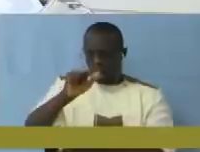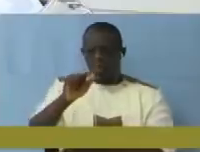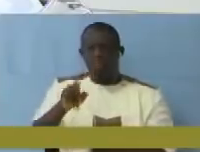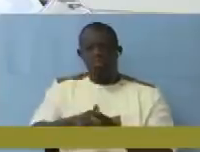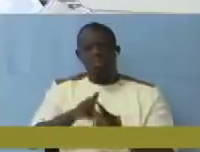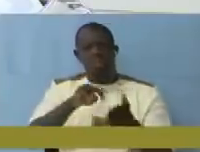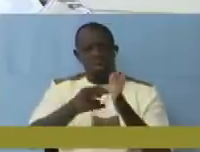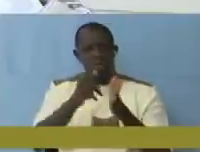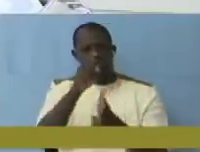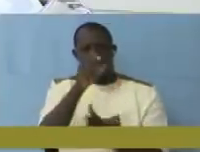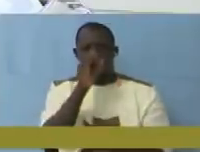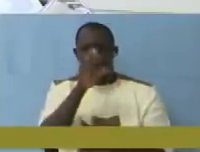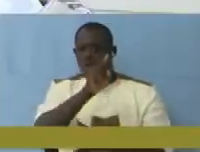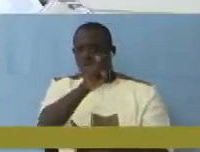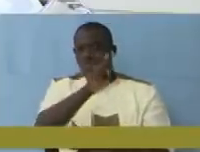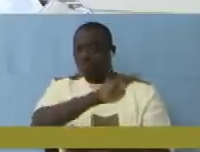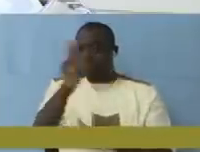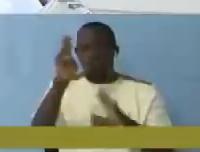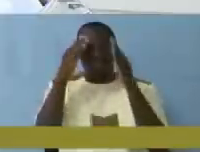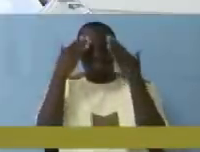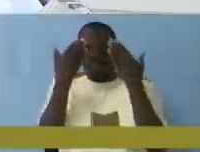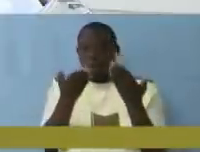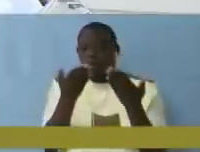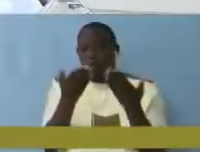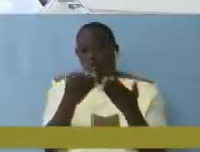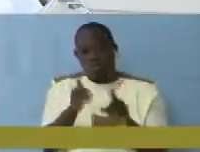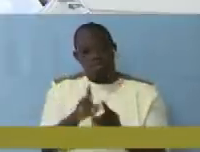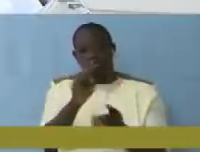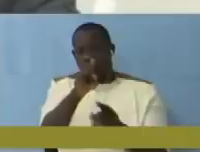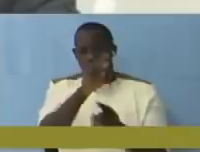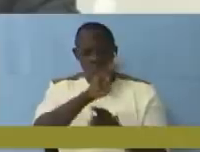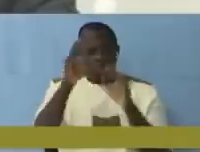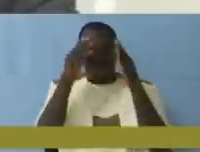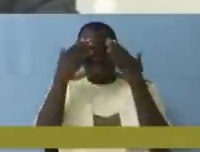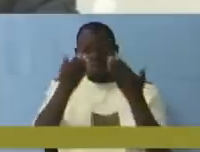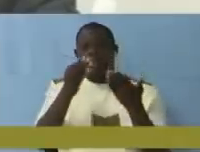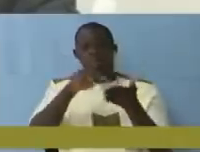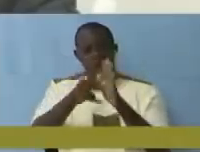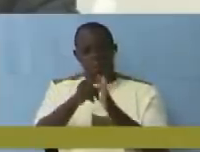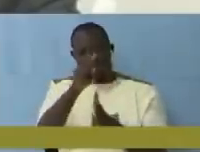So you're saying you don't know, you merely believe? Yes. You merely